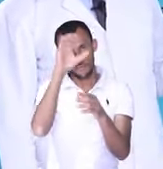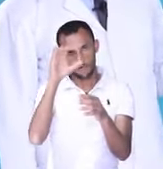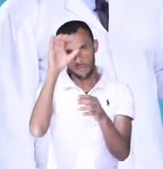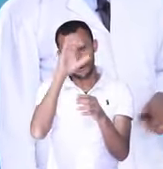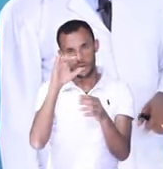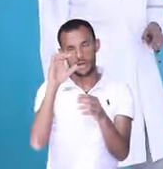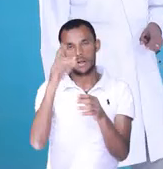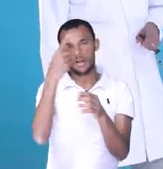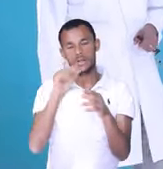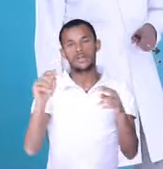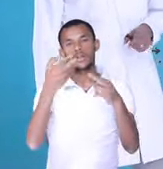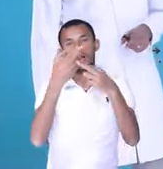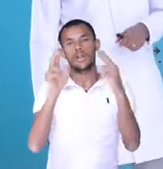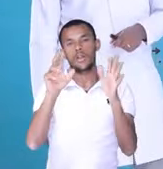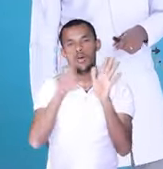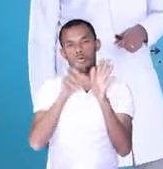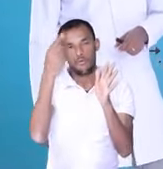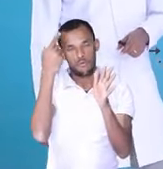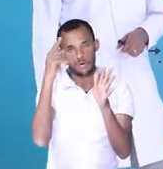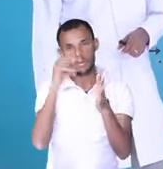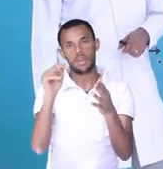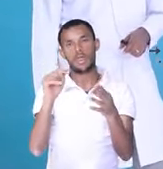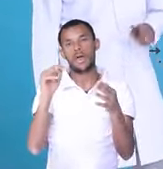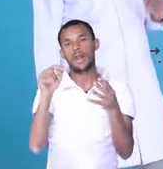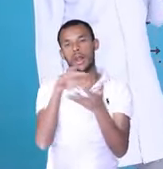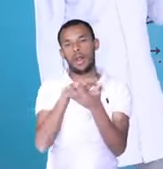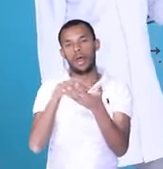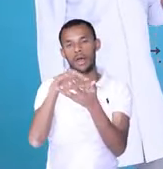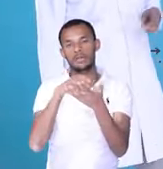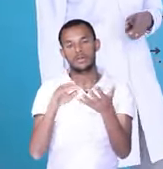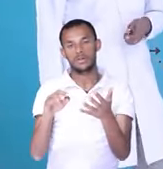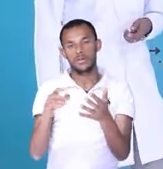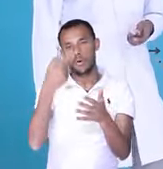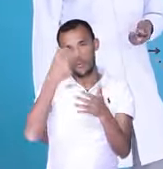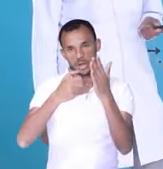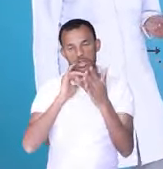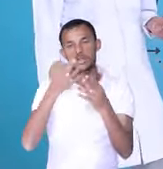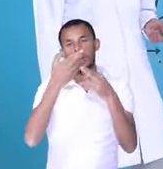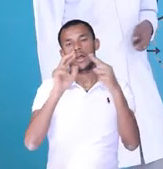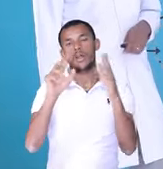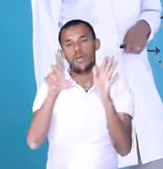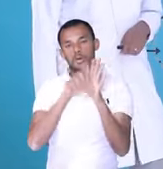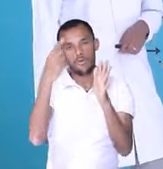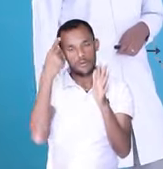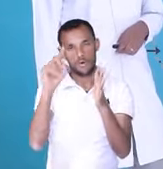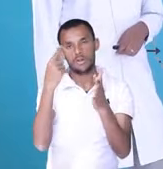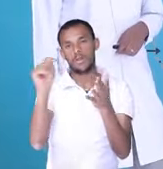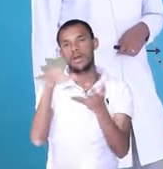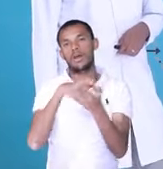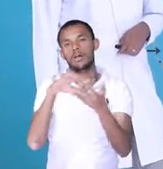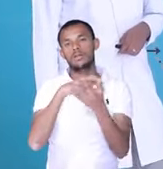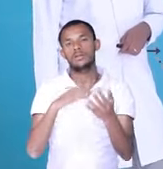find the rate law for the reaction. The first question. What is the rate law for the reaction? For this one. What is the rate